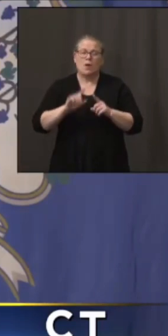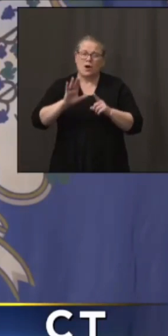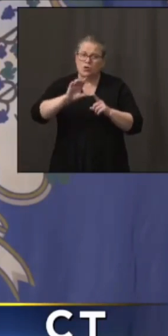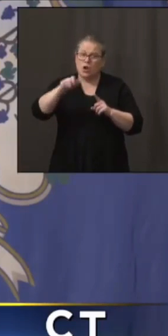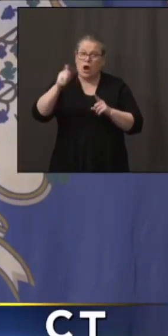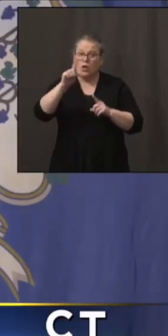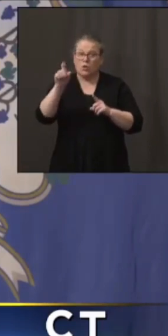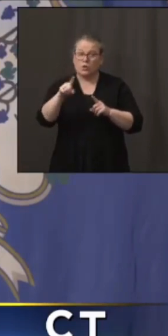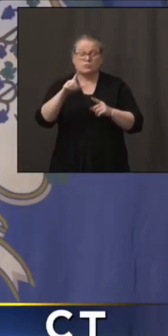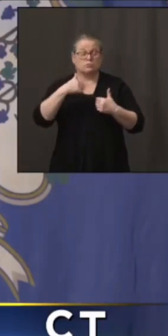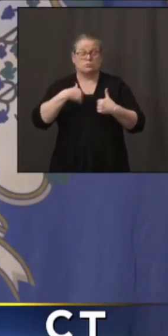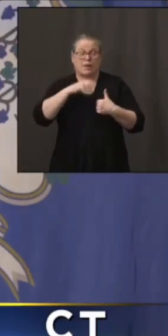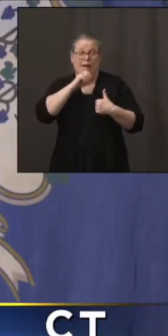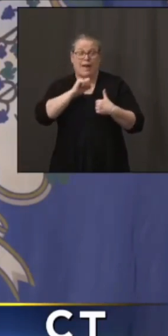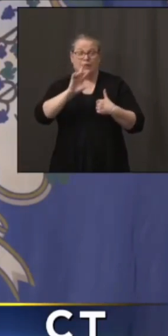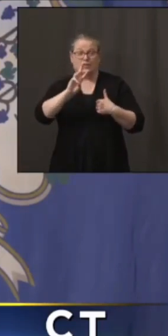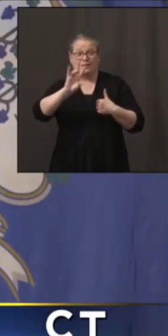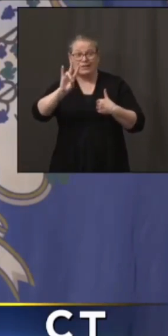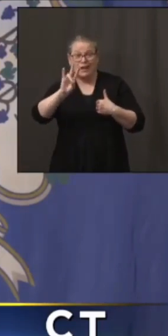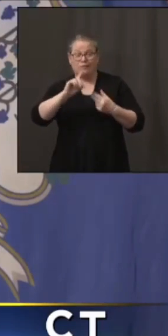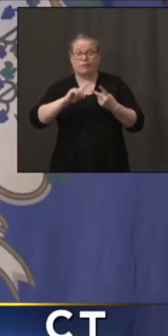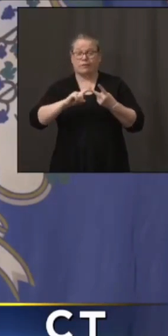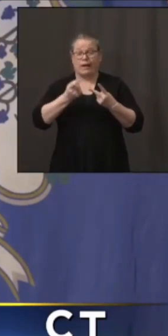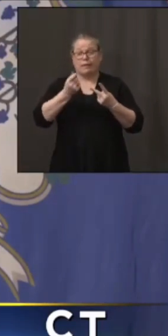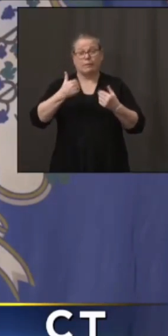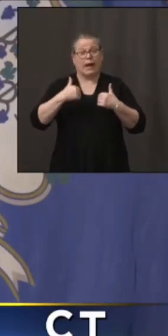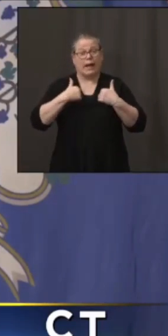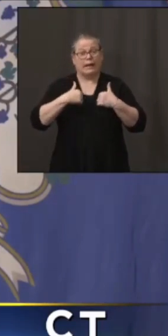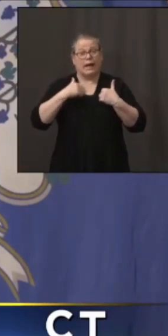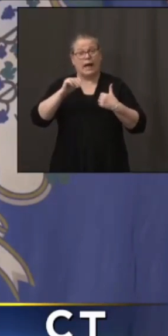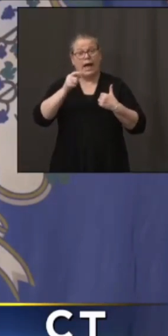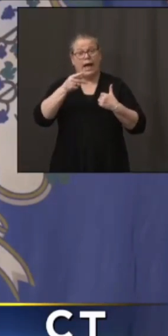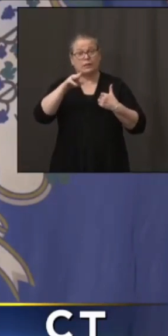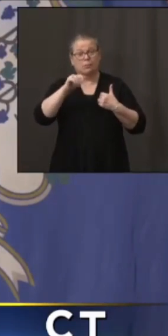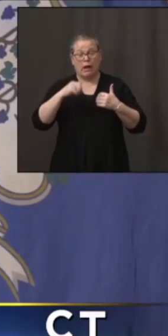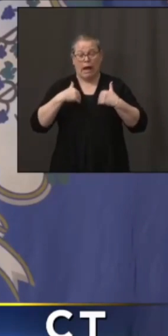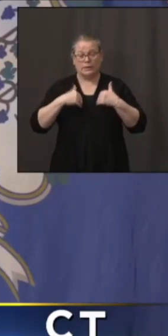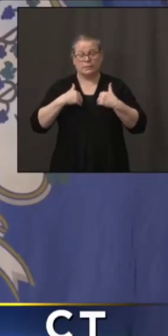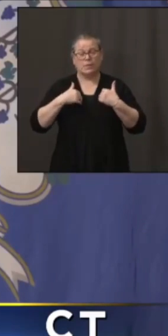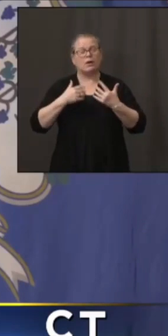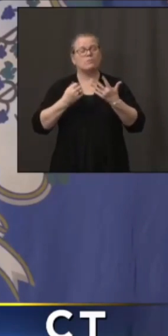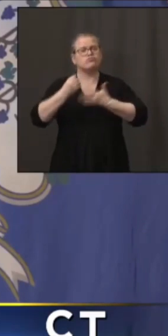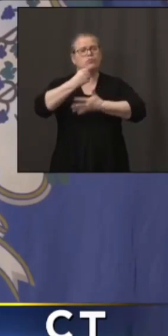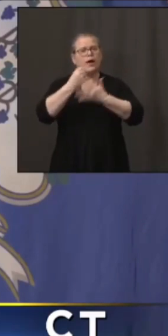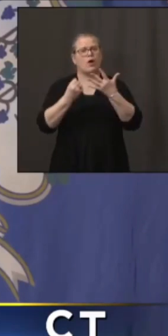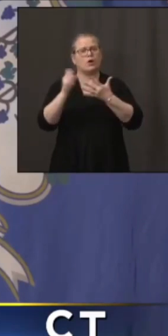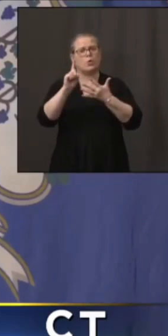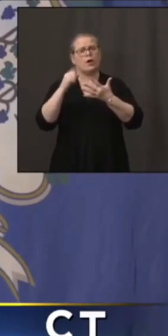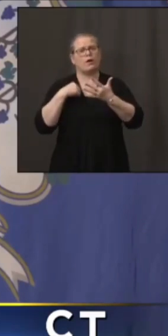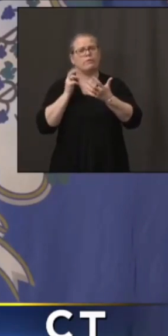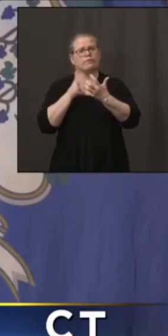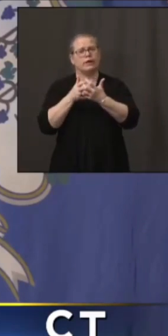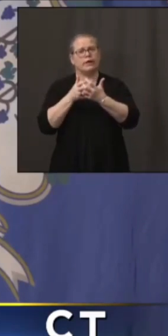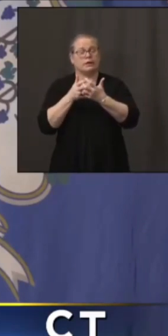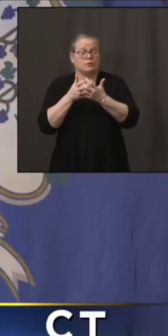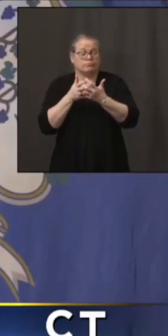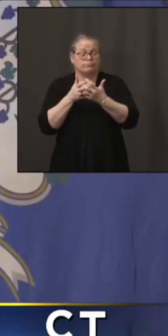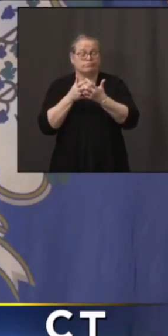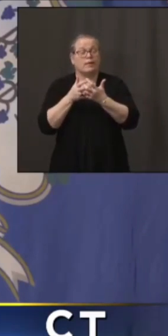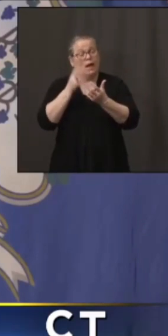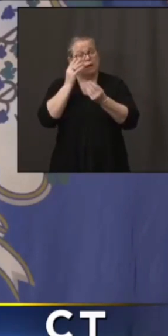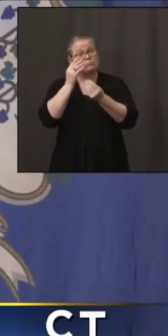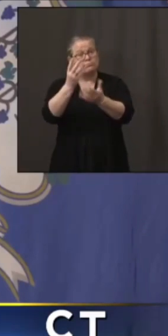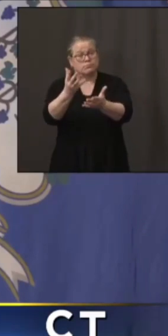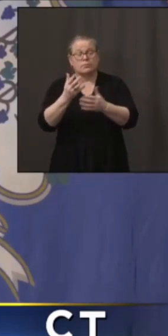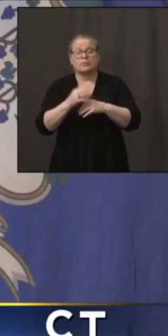I'm 67, I got a slight asthmatic condition, and where am I going to be on the priority line? And I will tell you that we've had a lot of conversations